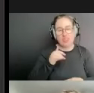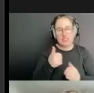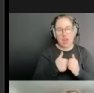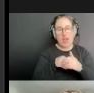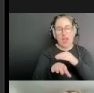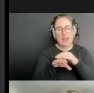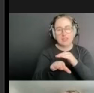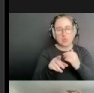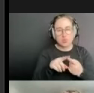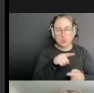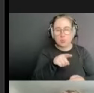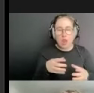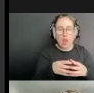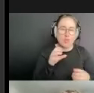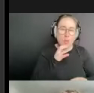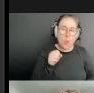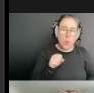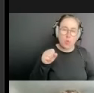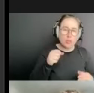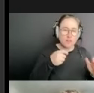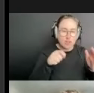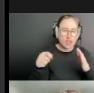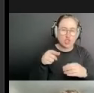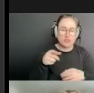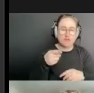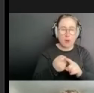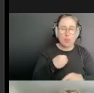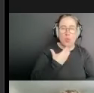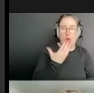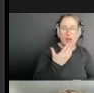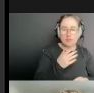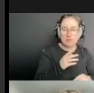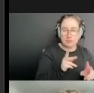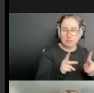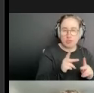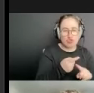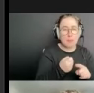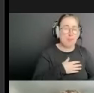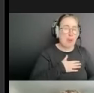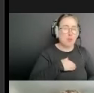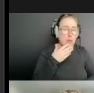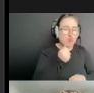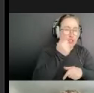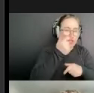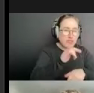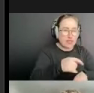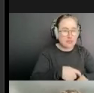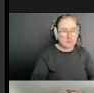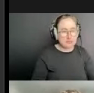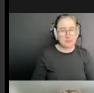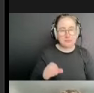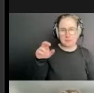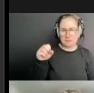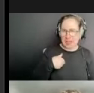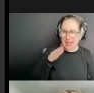access to footage that was shot by my white brothers, you know, the life of my white brothers and sisters at the time. So we'll pass it on now. I know we've taken a